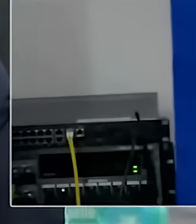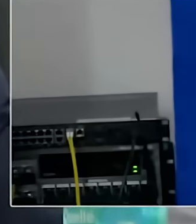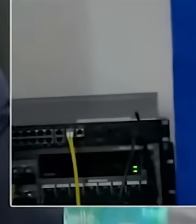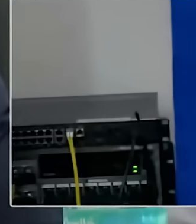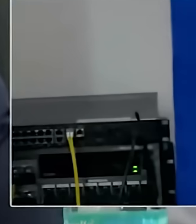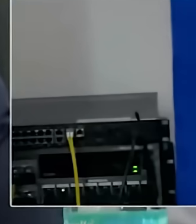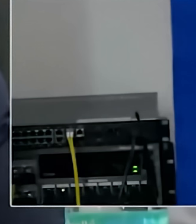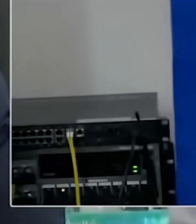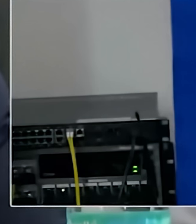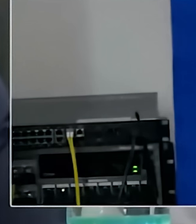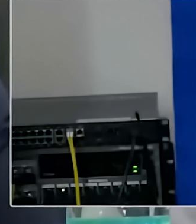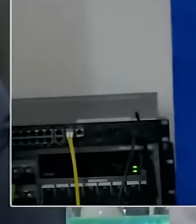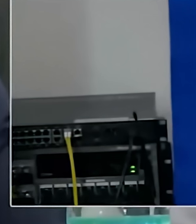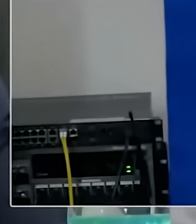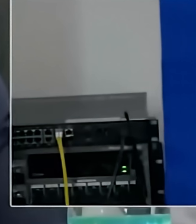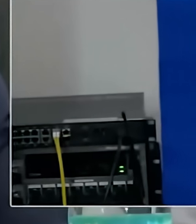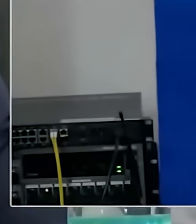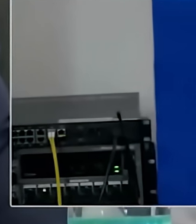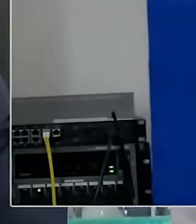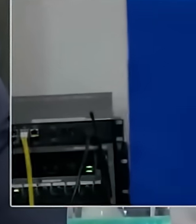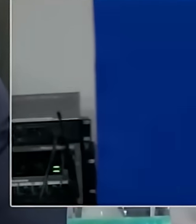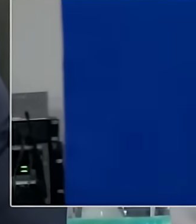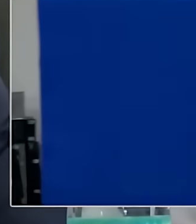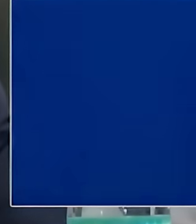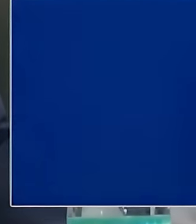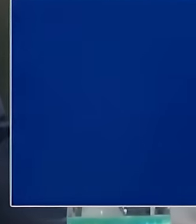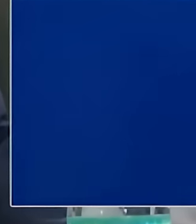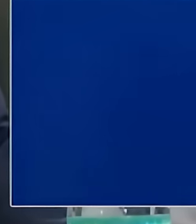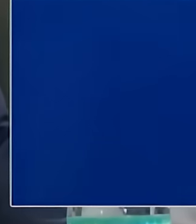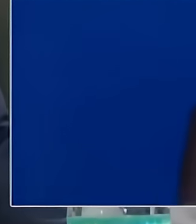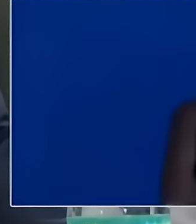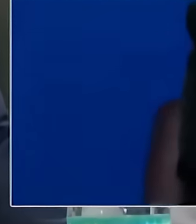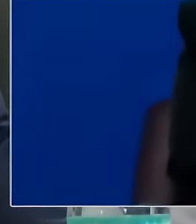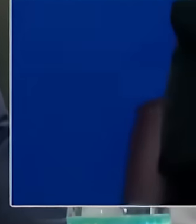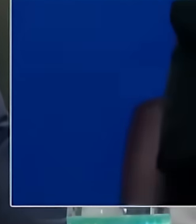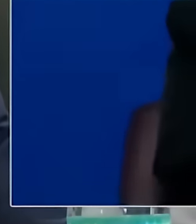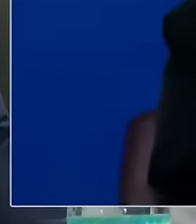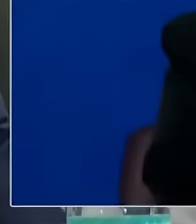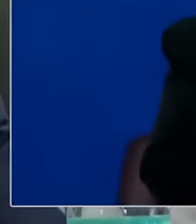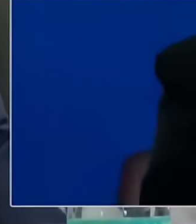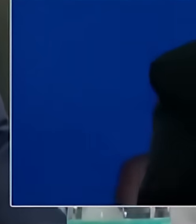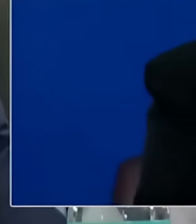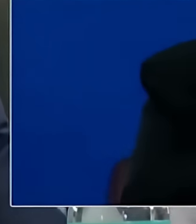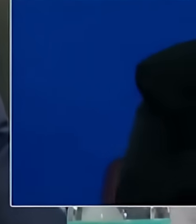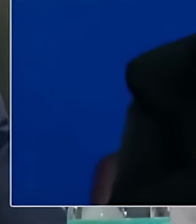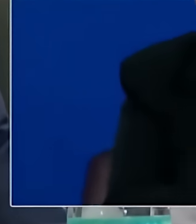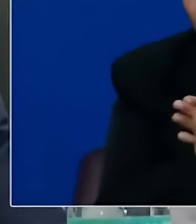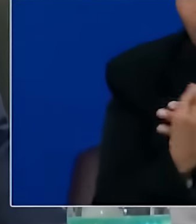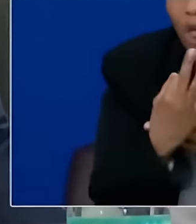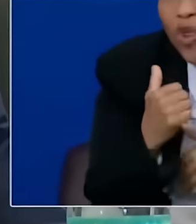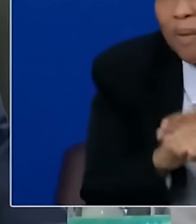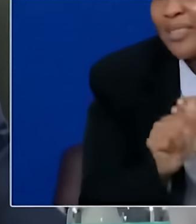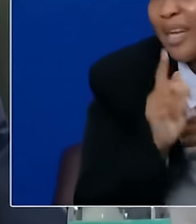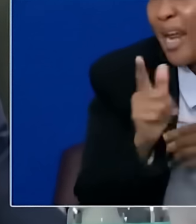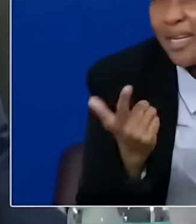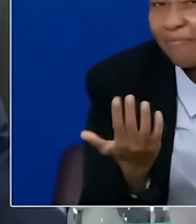be expedited, then why 3 months only later? So when I listen to the explanation and